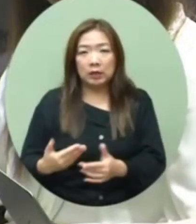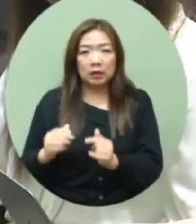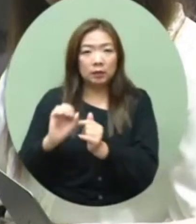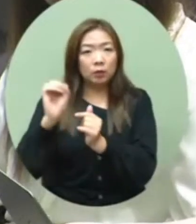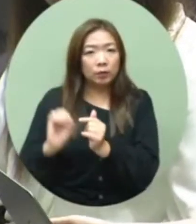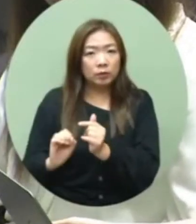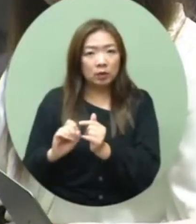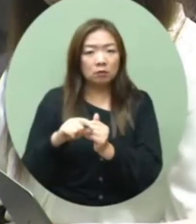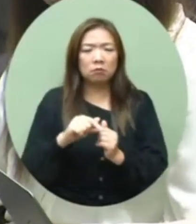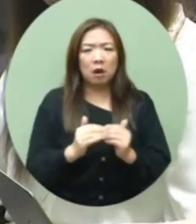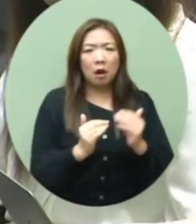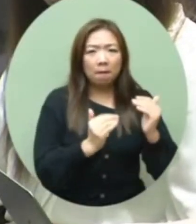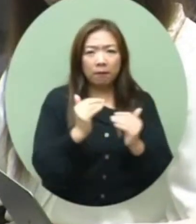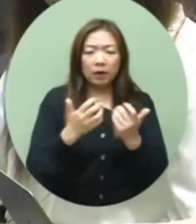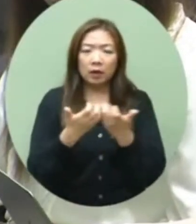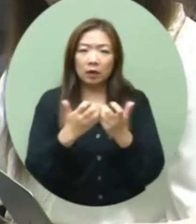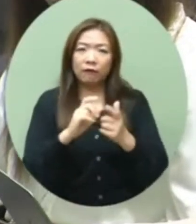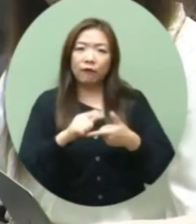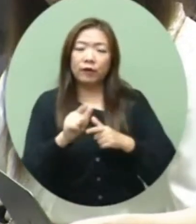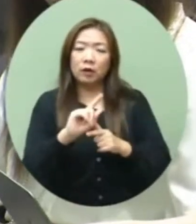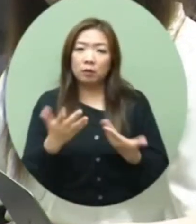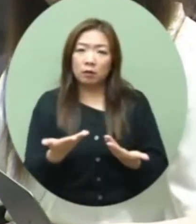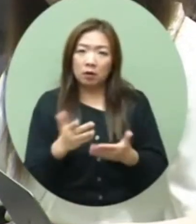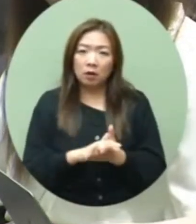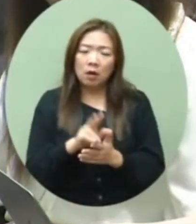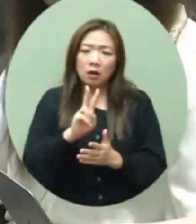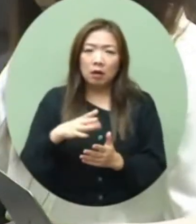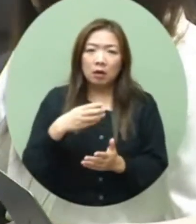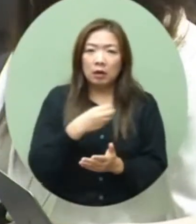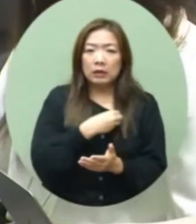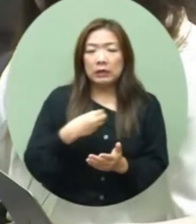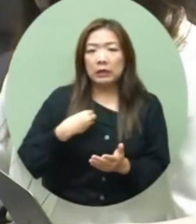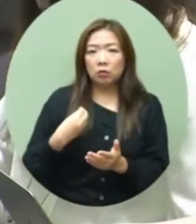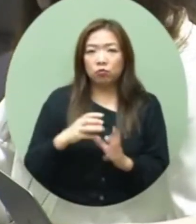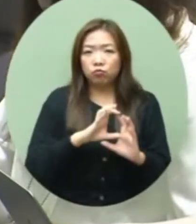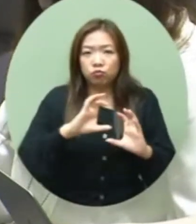to 10%. So where's the balance?